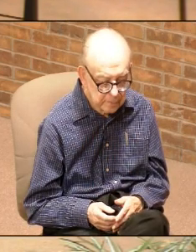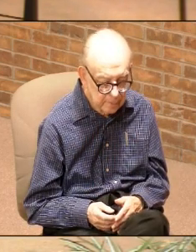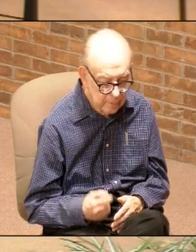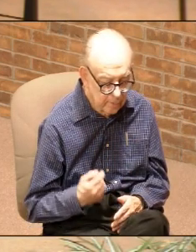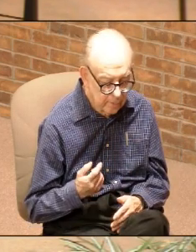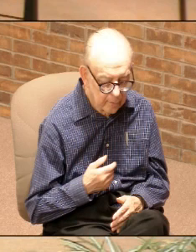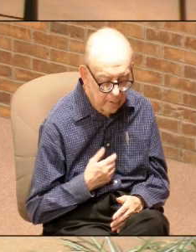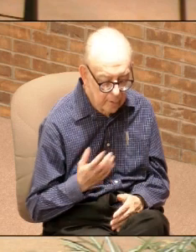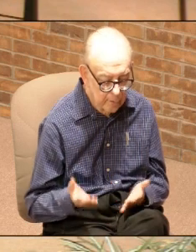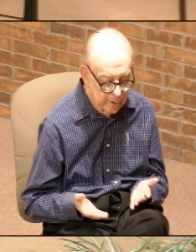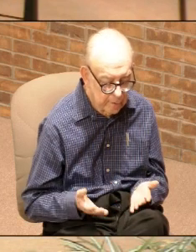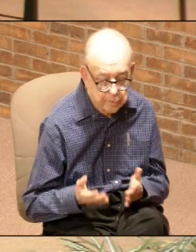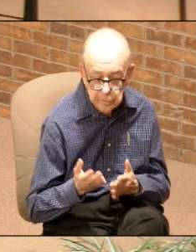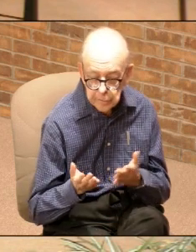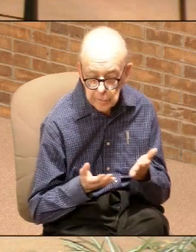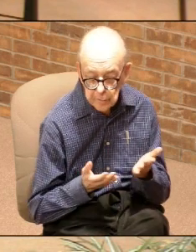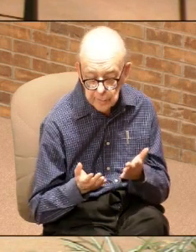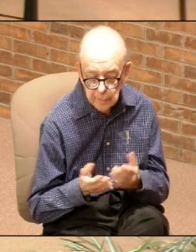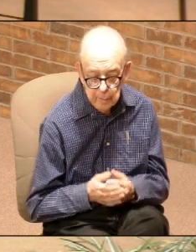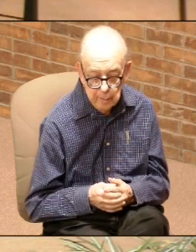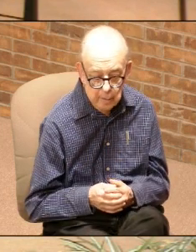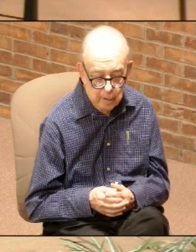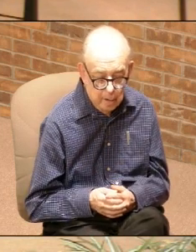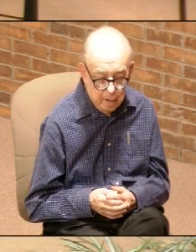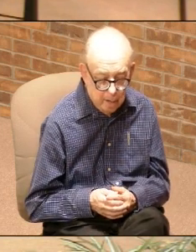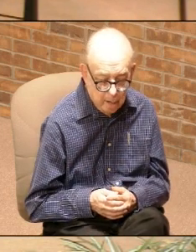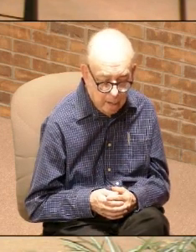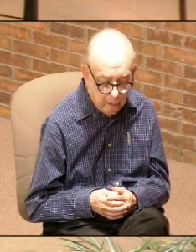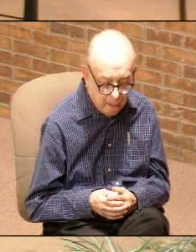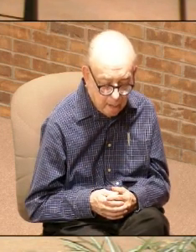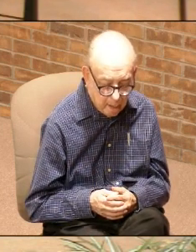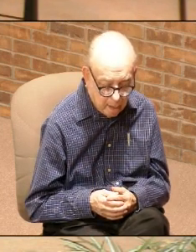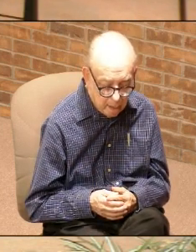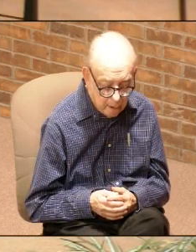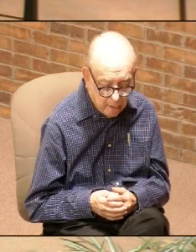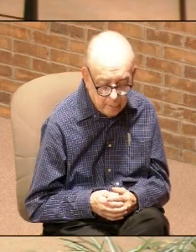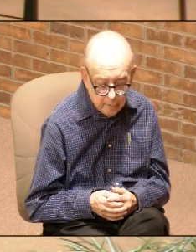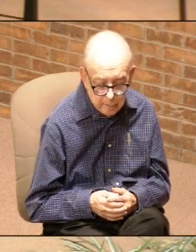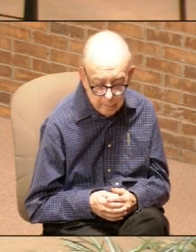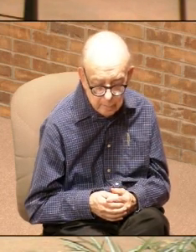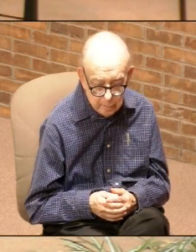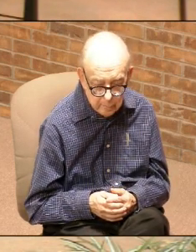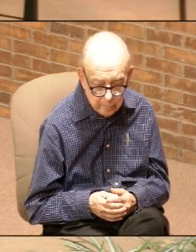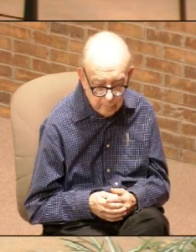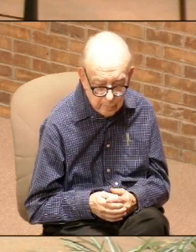We're here to serve. Not to,